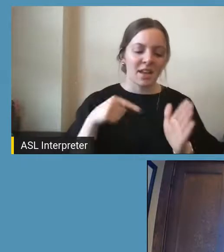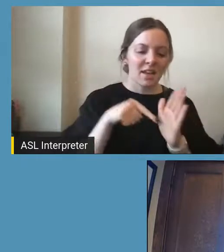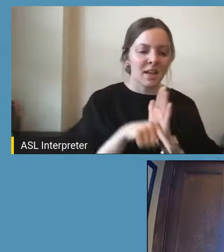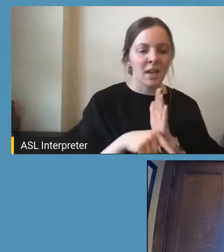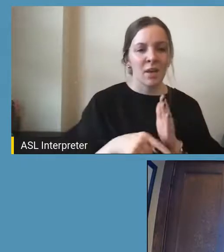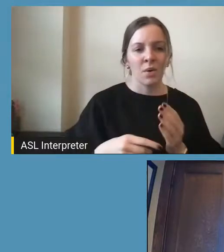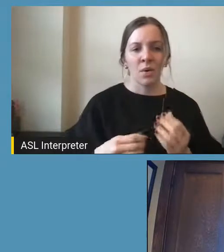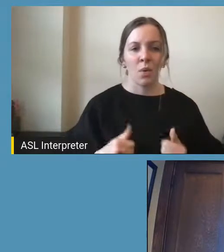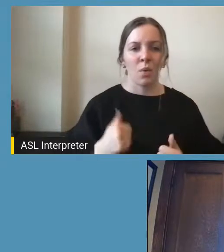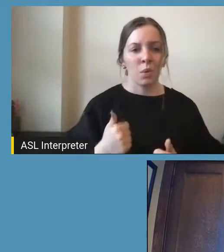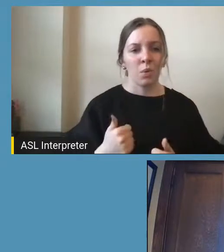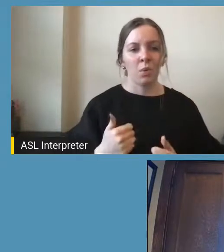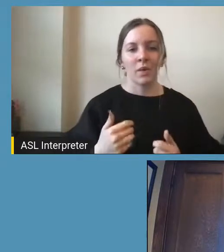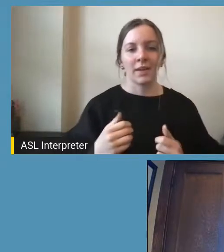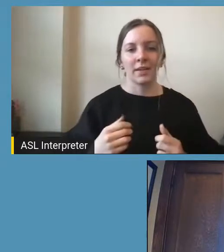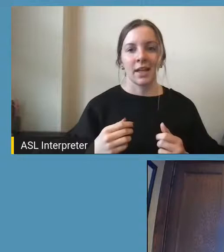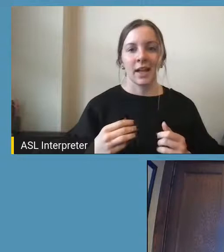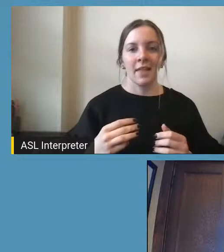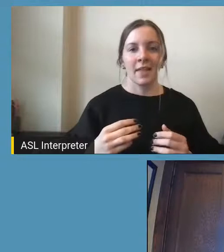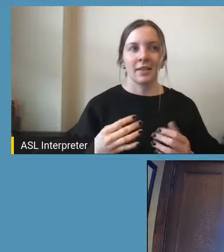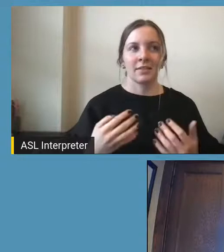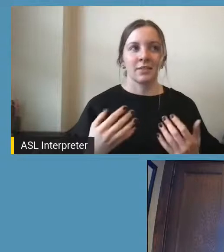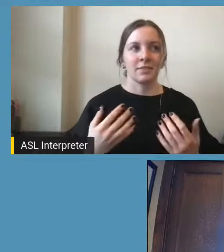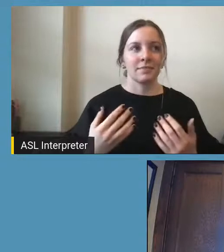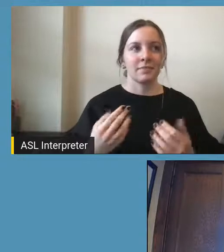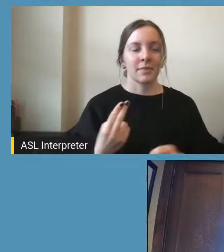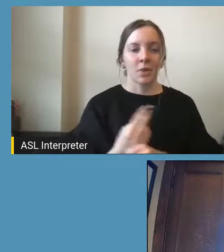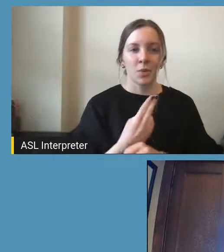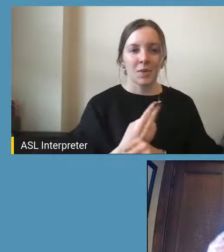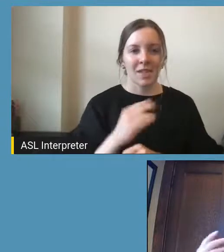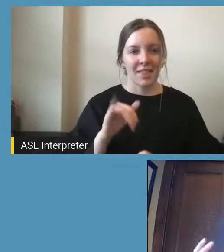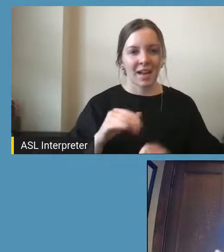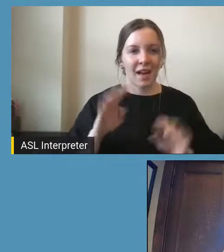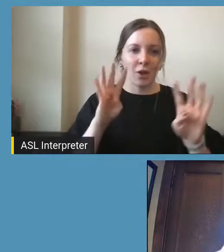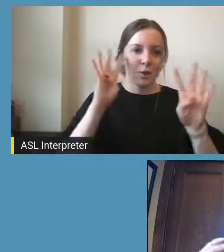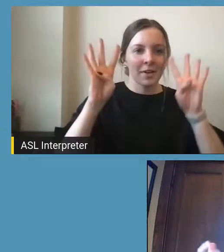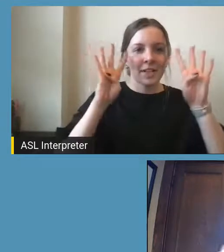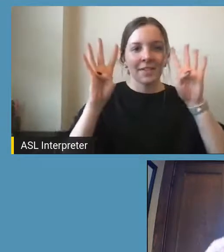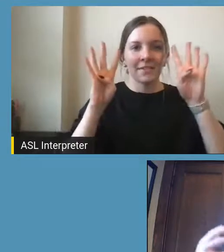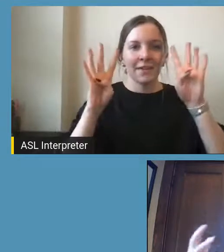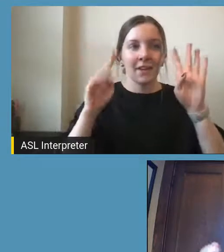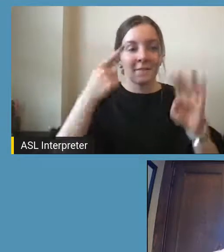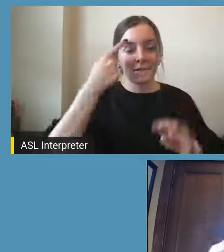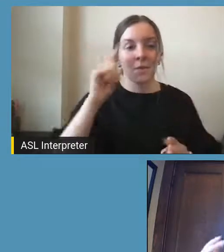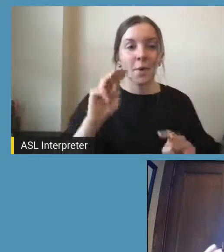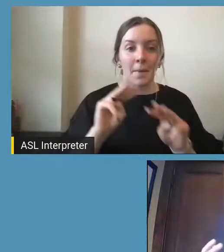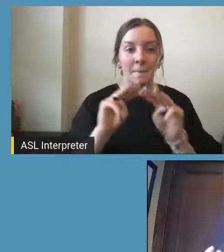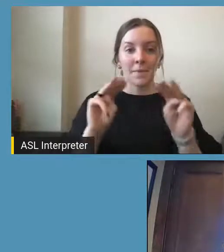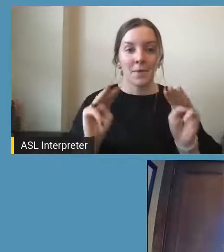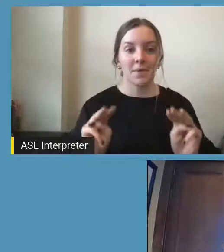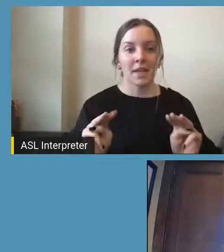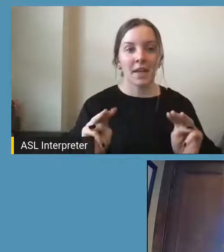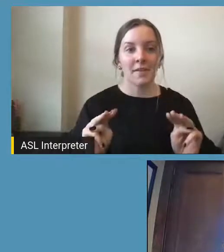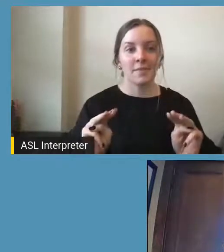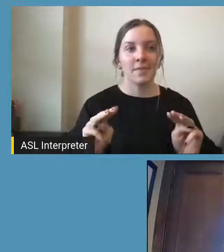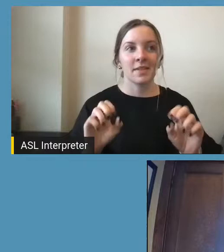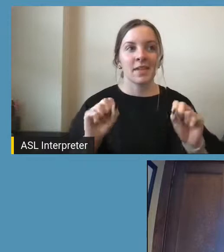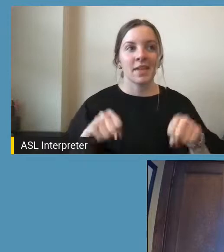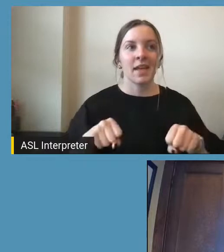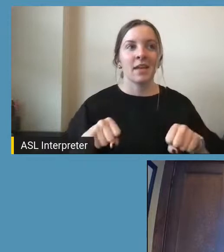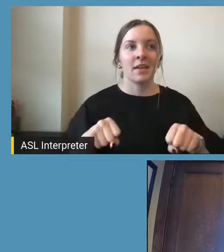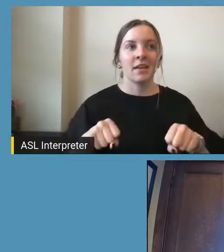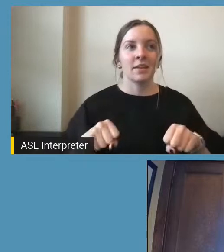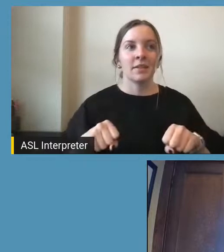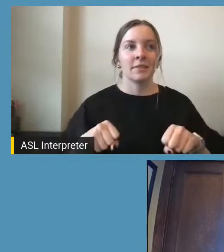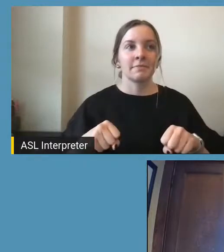for creativity for our museum folks to be able to sort of expand their horizons, exercise their imaginations,